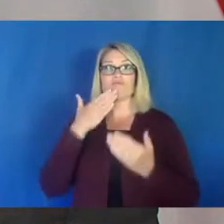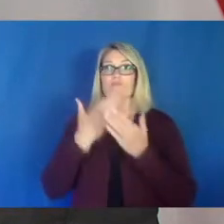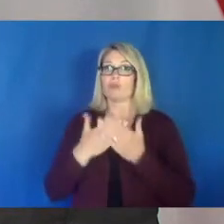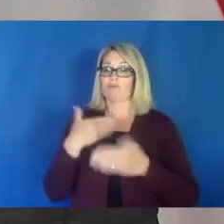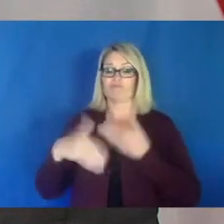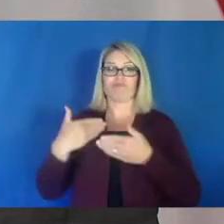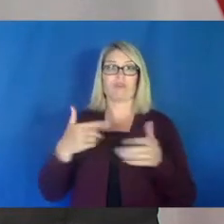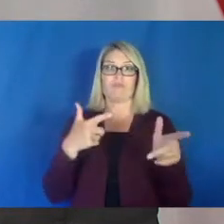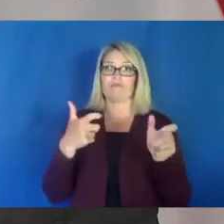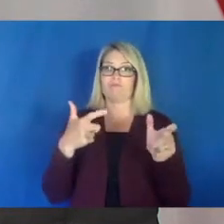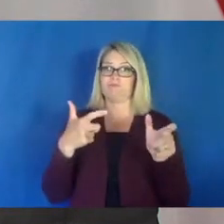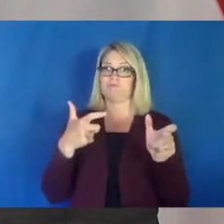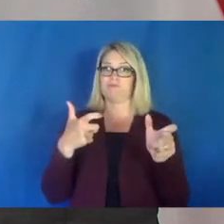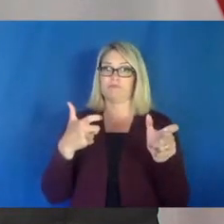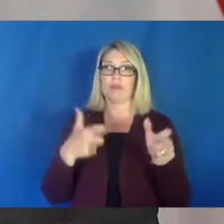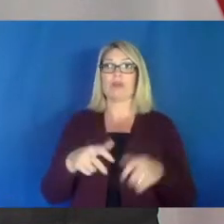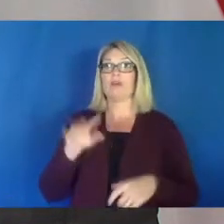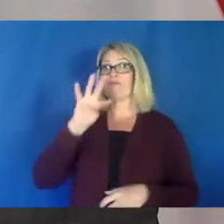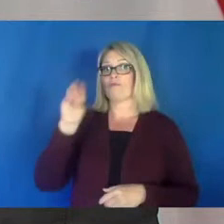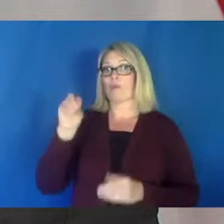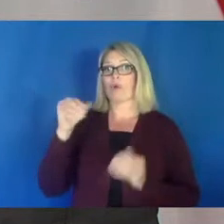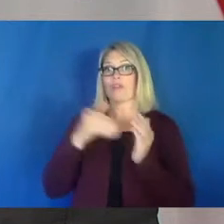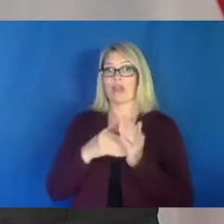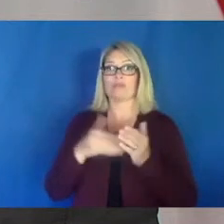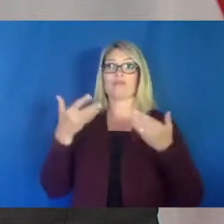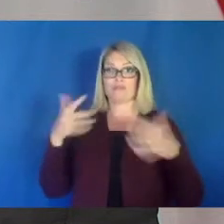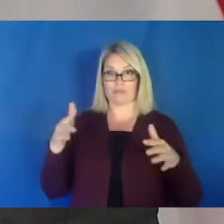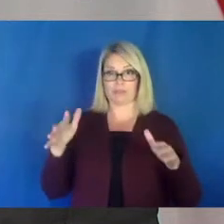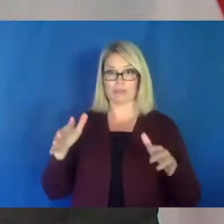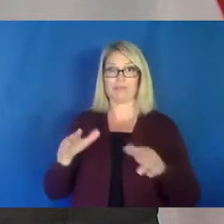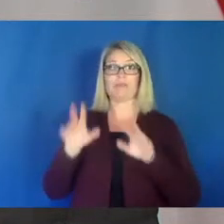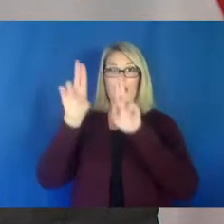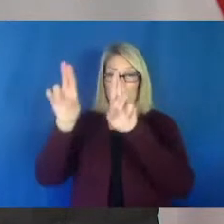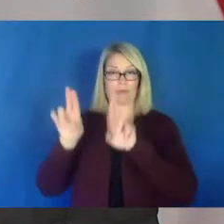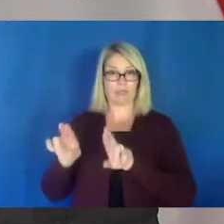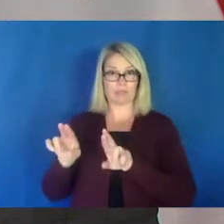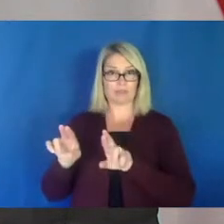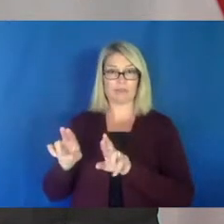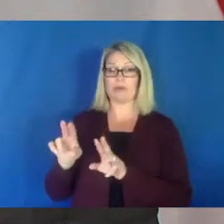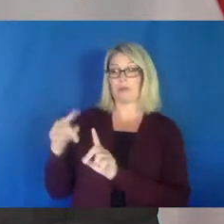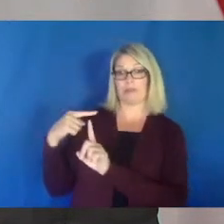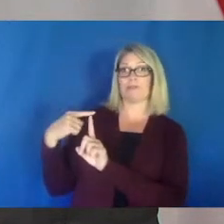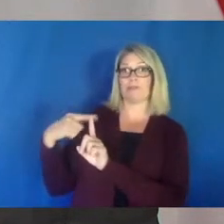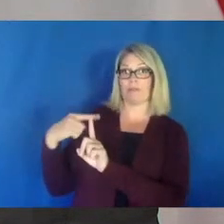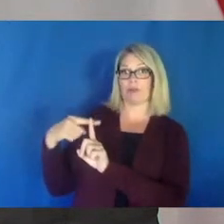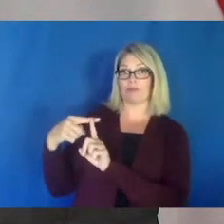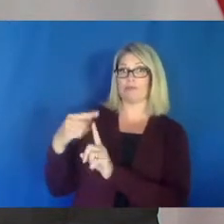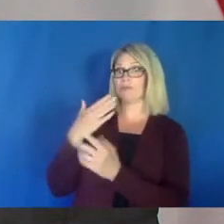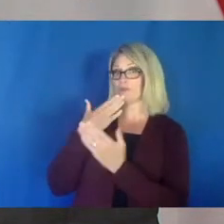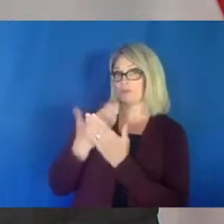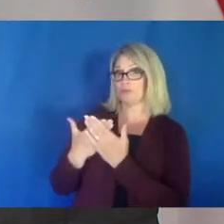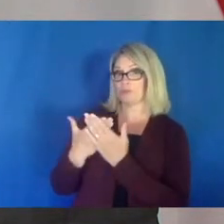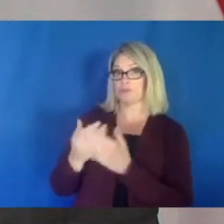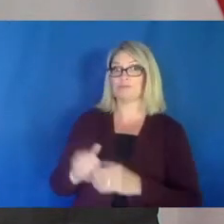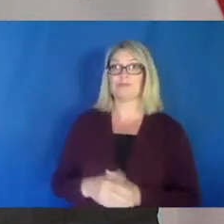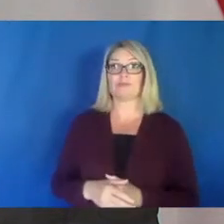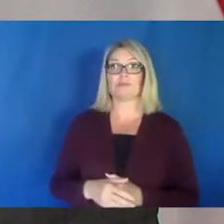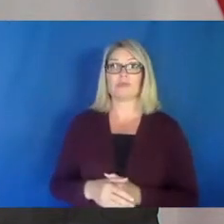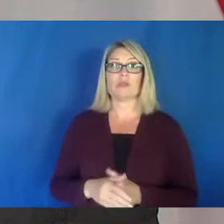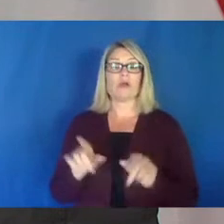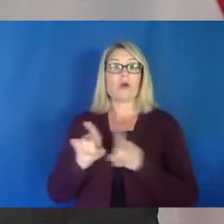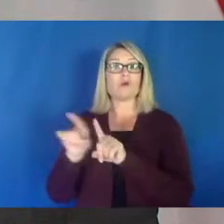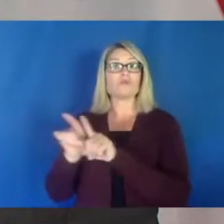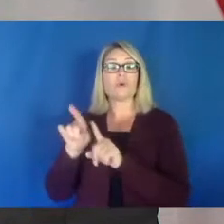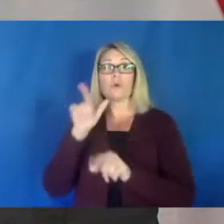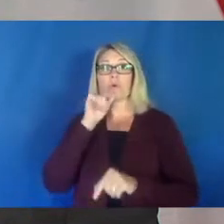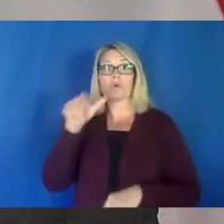over 40,000 so far, and that has been a real positive for us. I also want to thank our border screeners